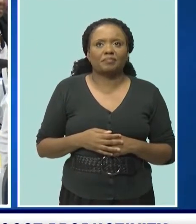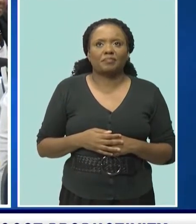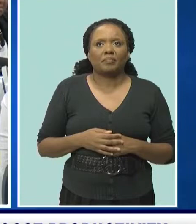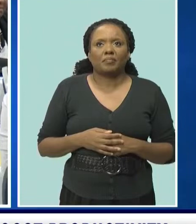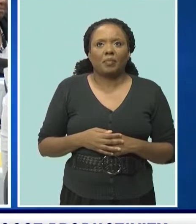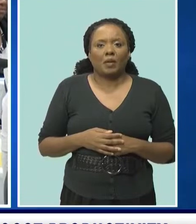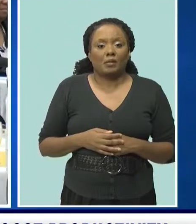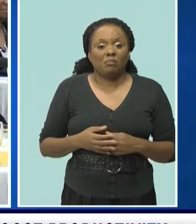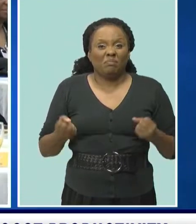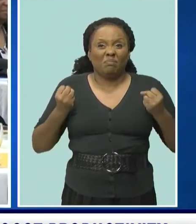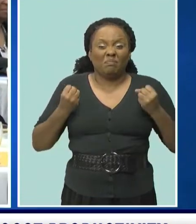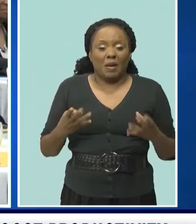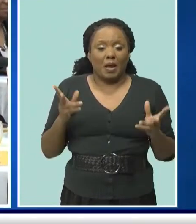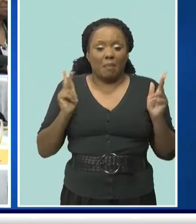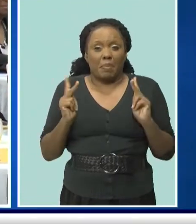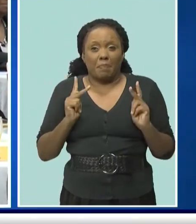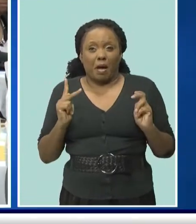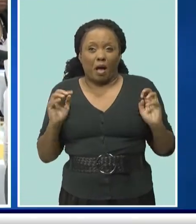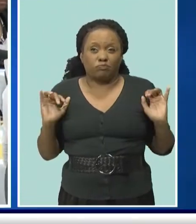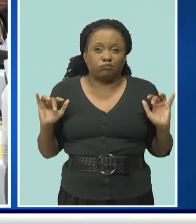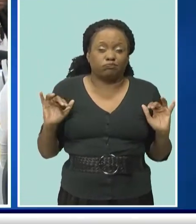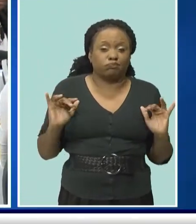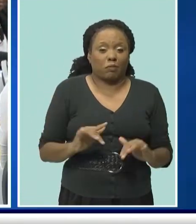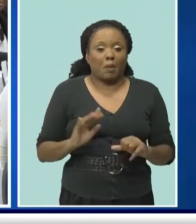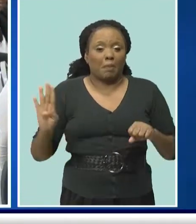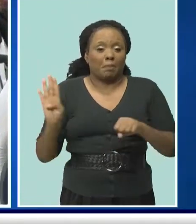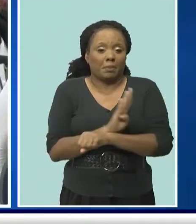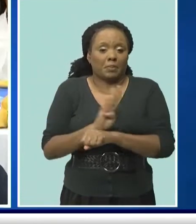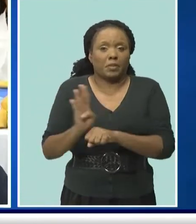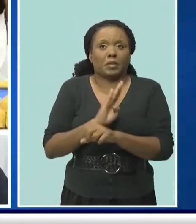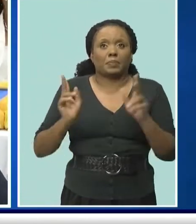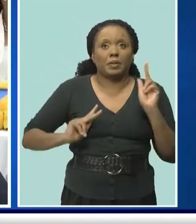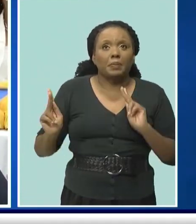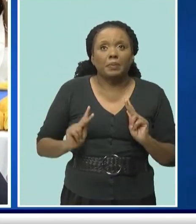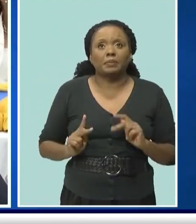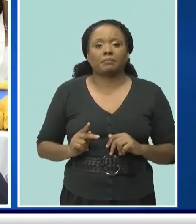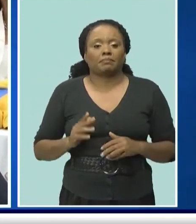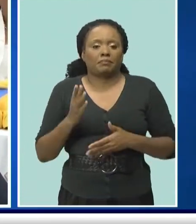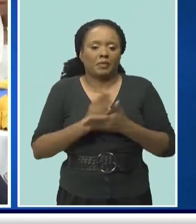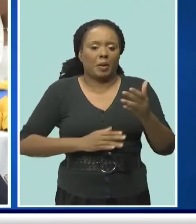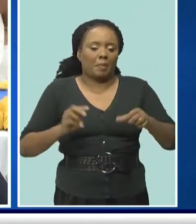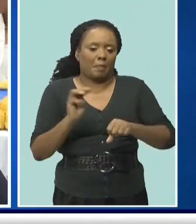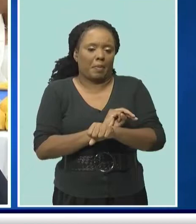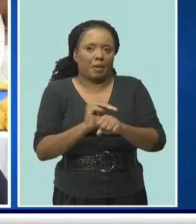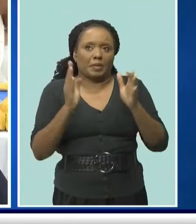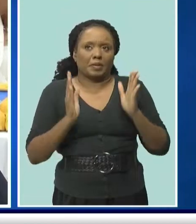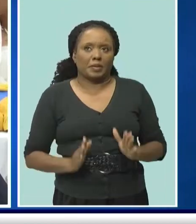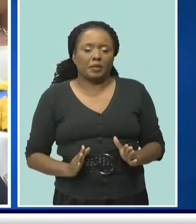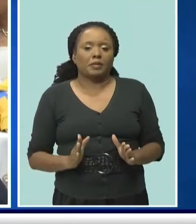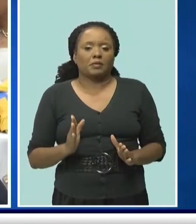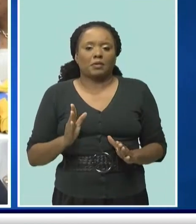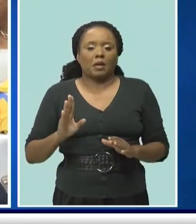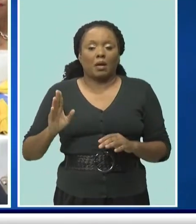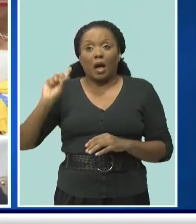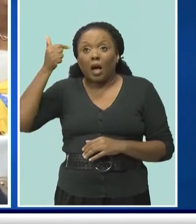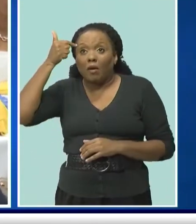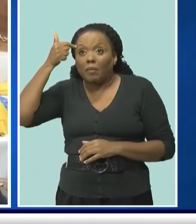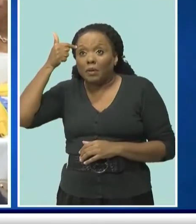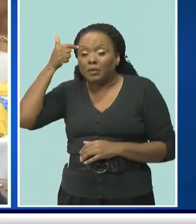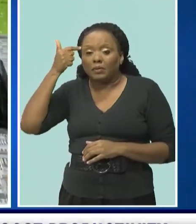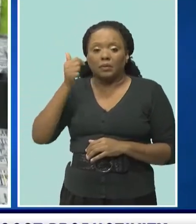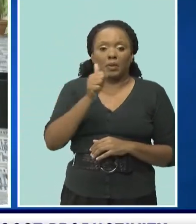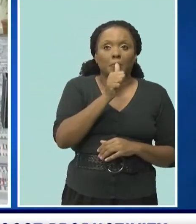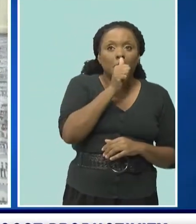room only at the LESC as scores of businessmen and women, some ministers, and major players from both the private and public